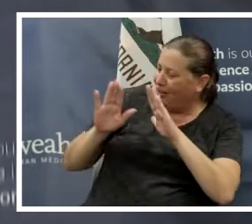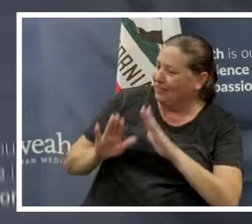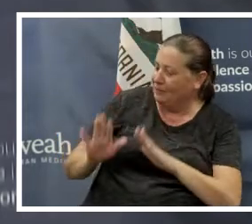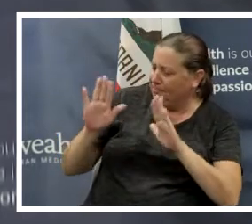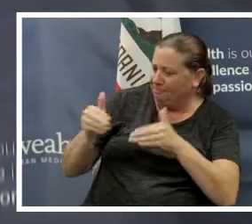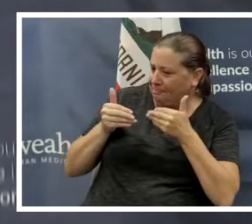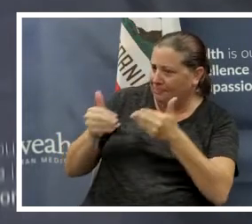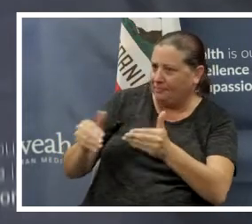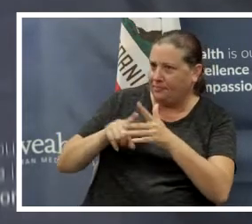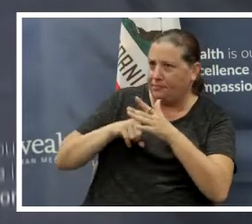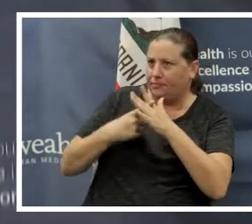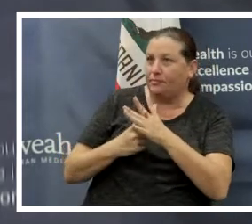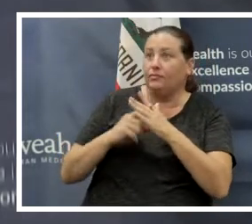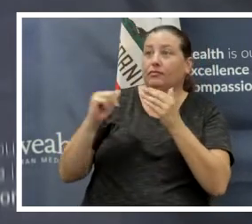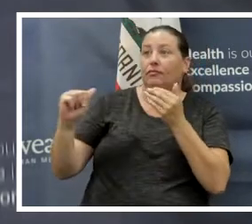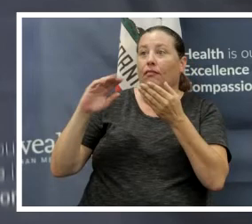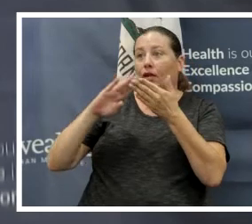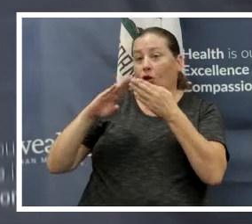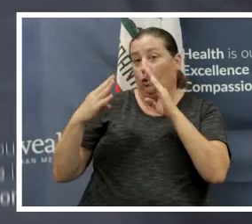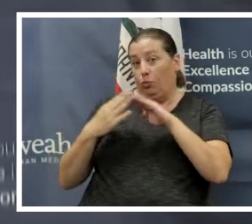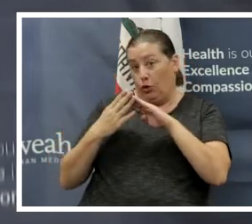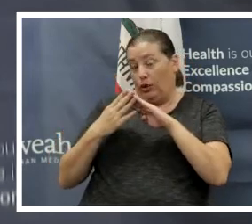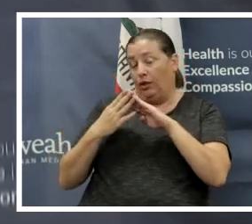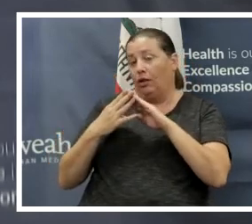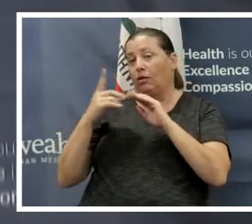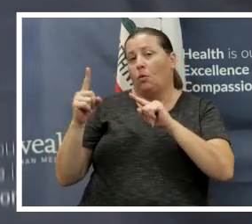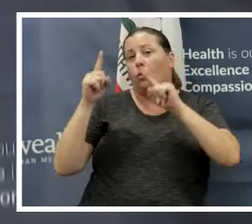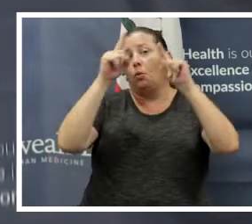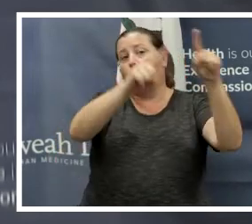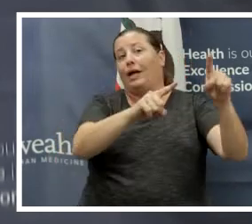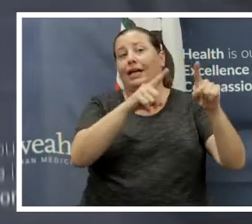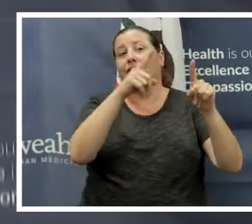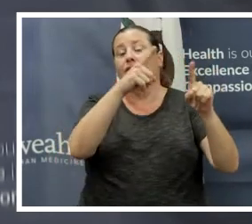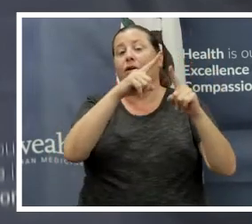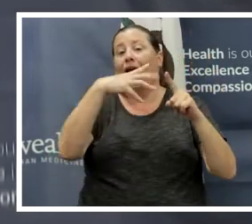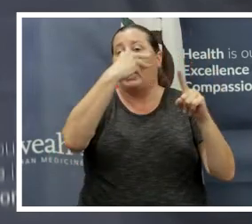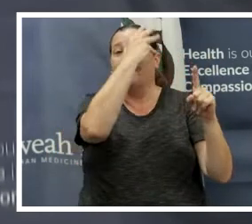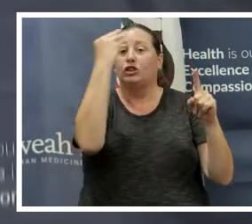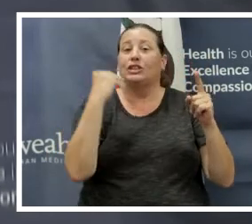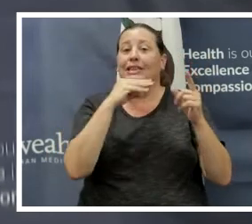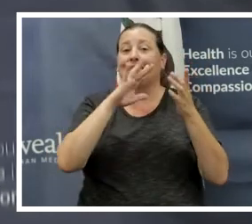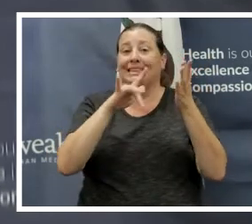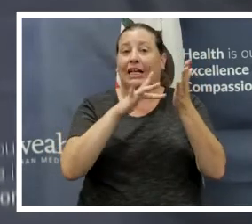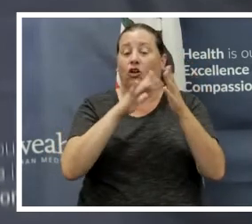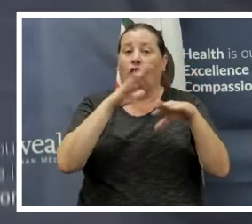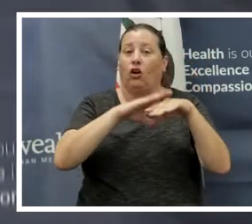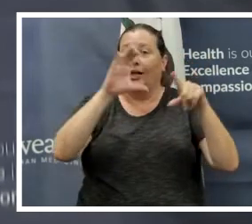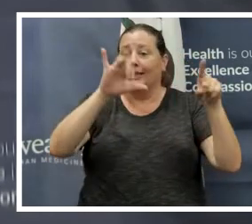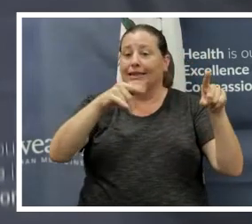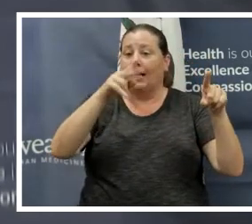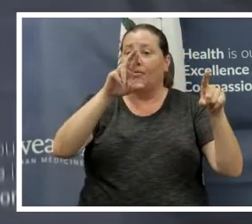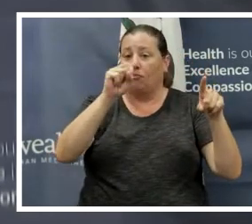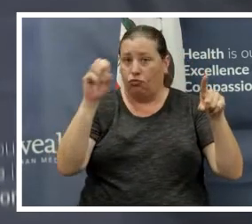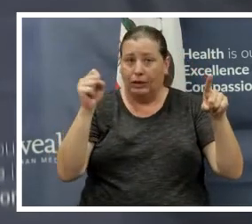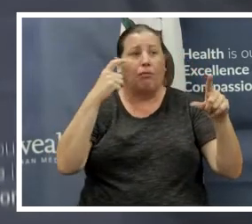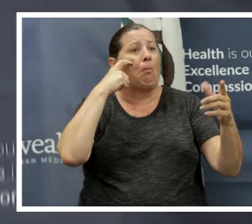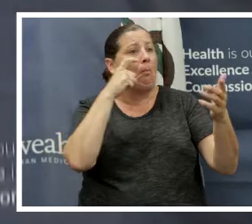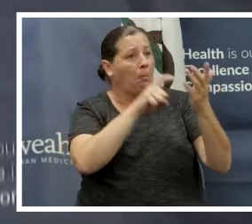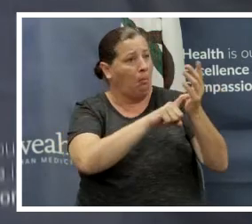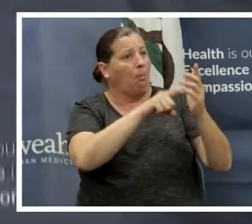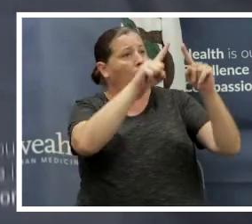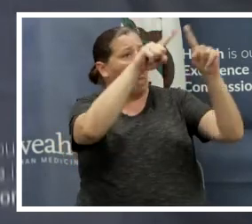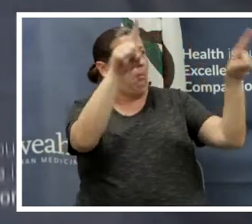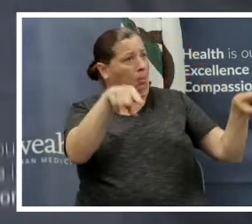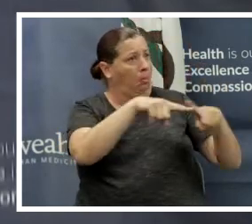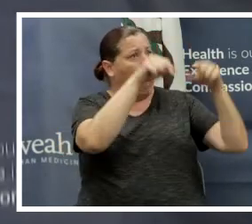started. A community member visited our imaging center on Cypress and noticed that there were signs about social distancing,